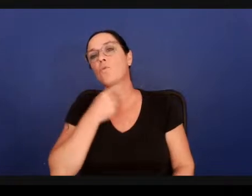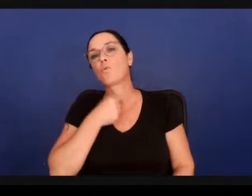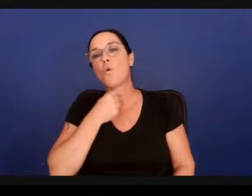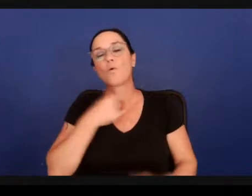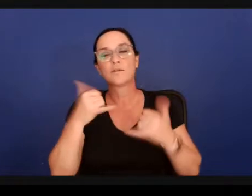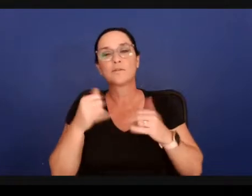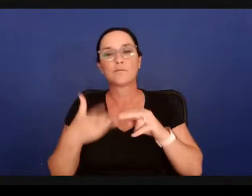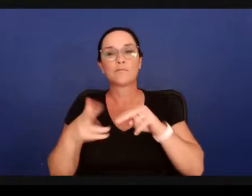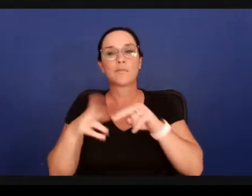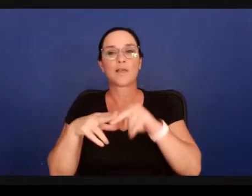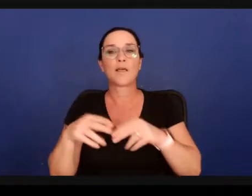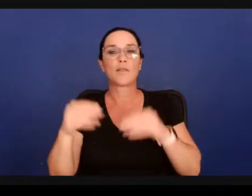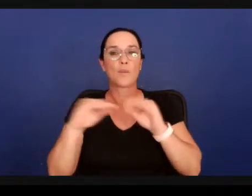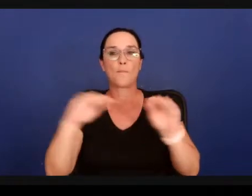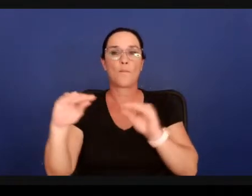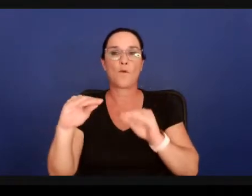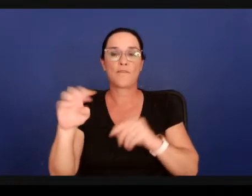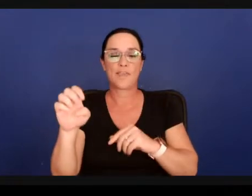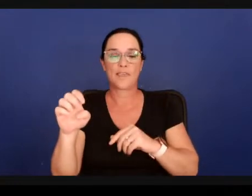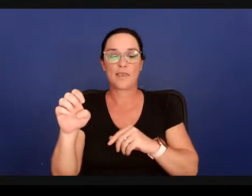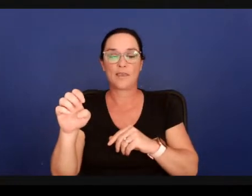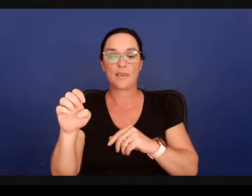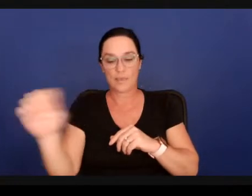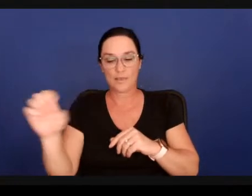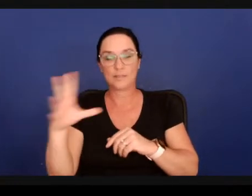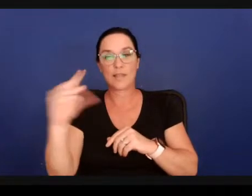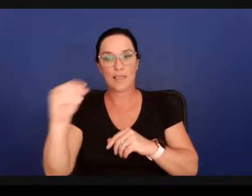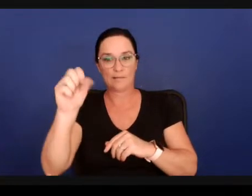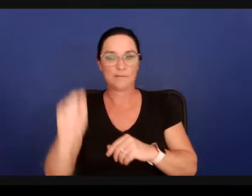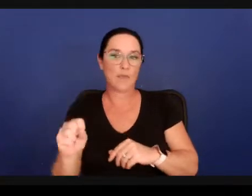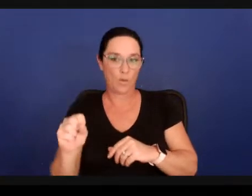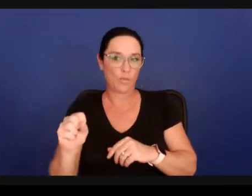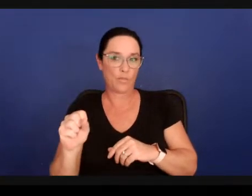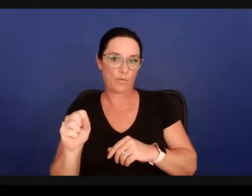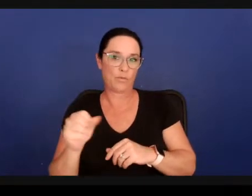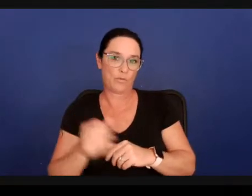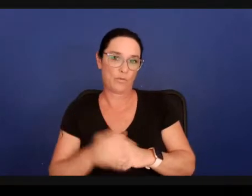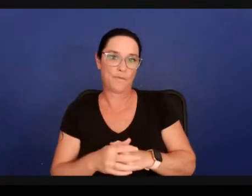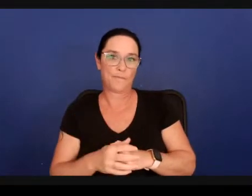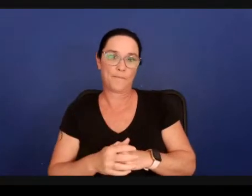south, pretty consistently across the board there.